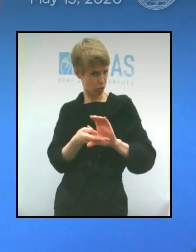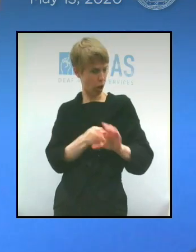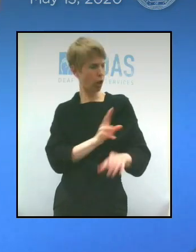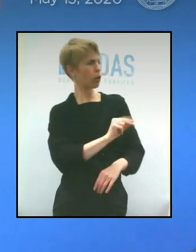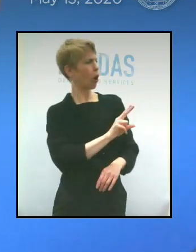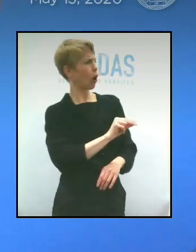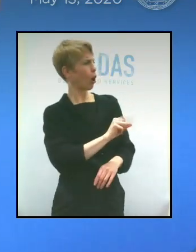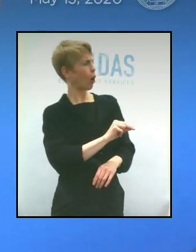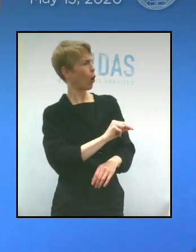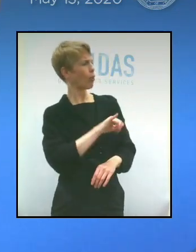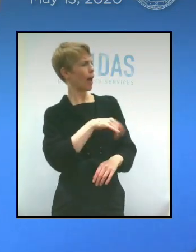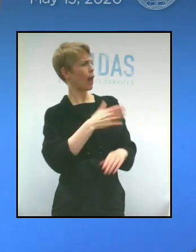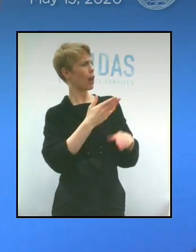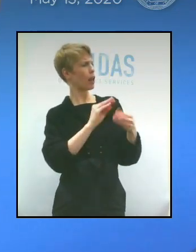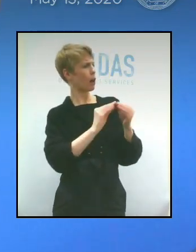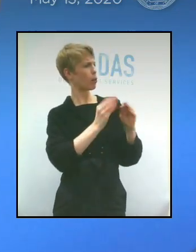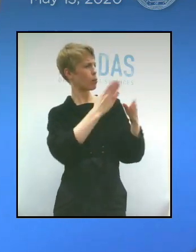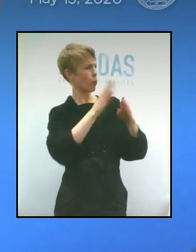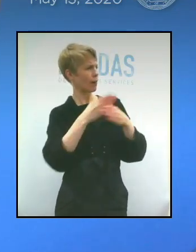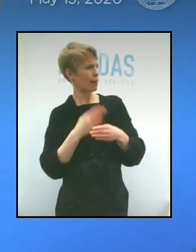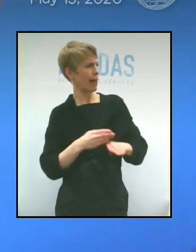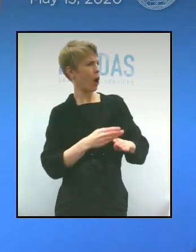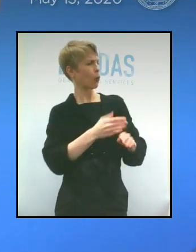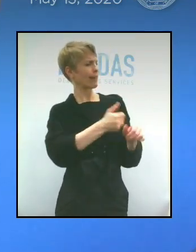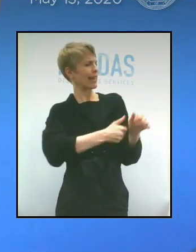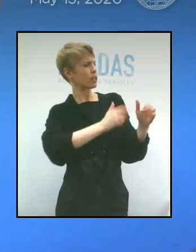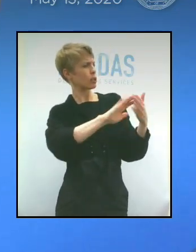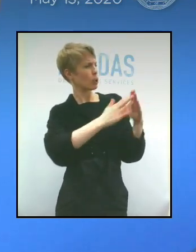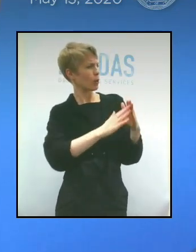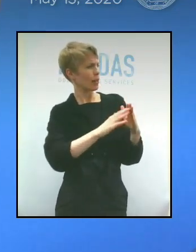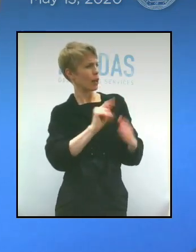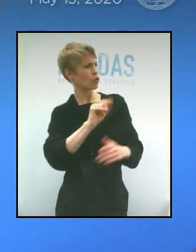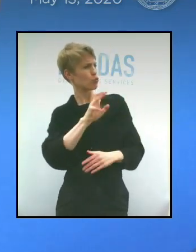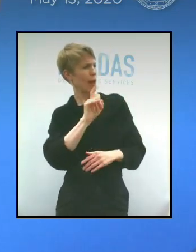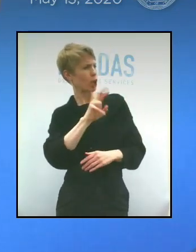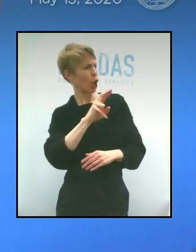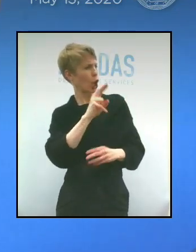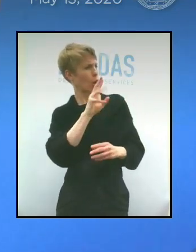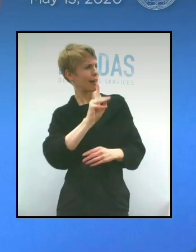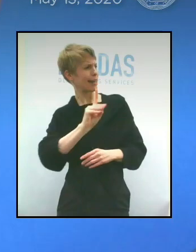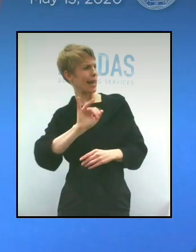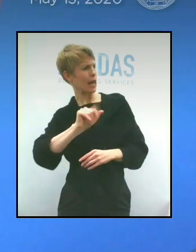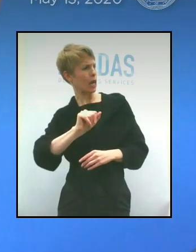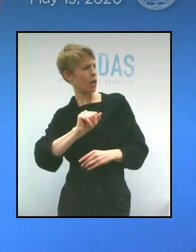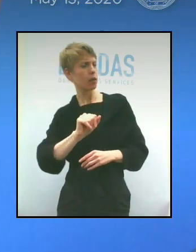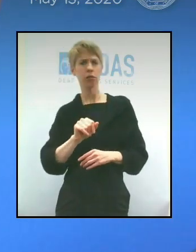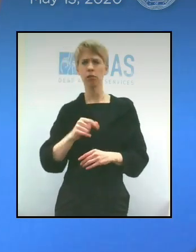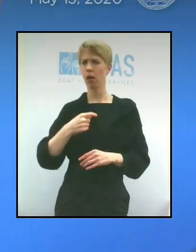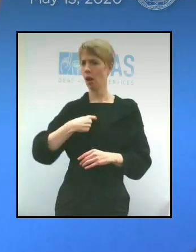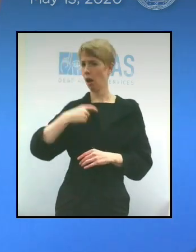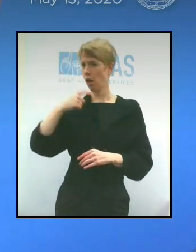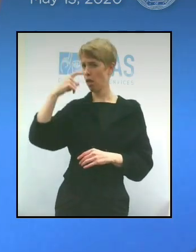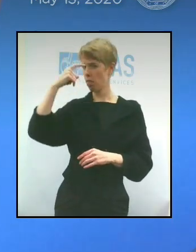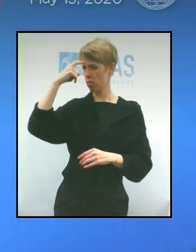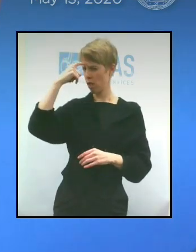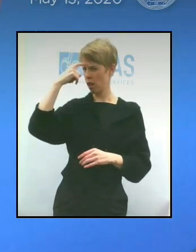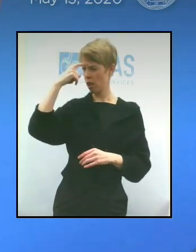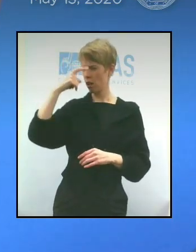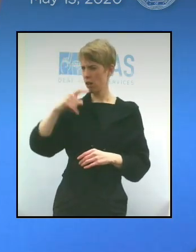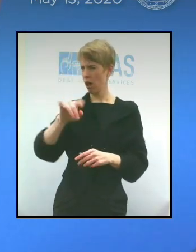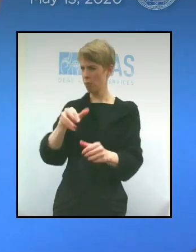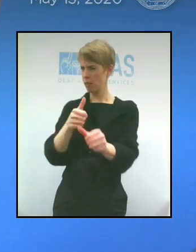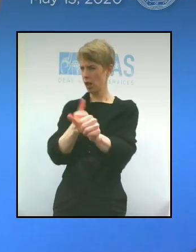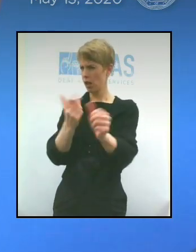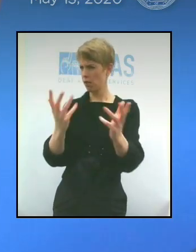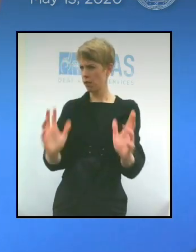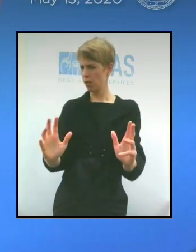No, the breakdown for each community on the COVID-19 tracker. I believe it was updated. I don't know. It may not have been